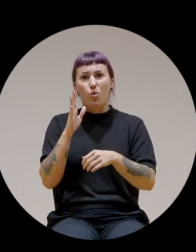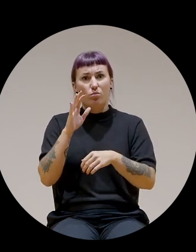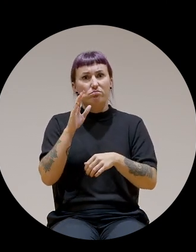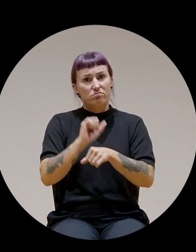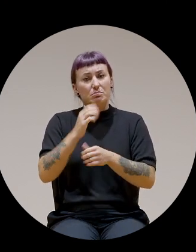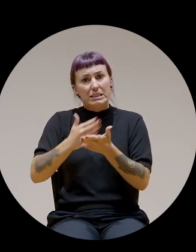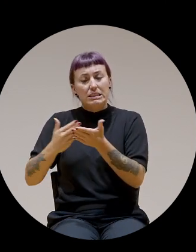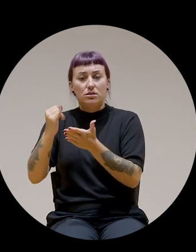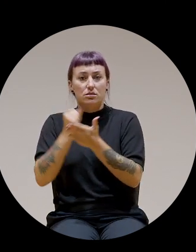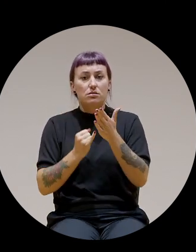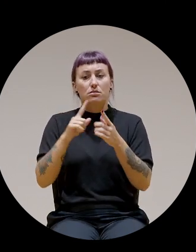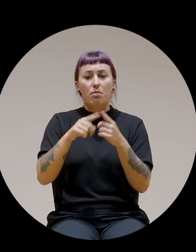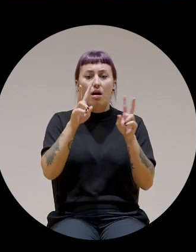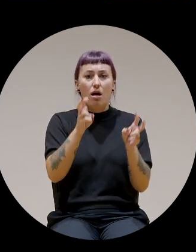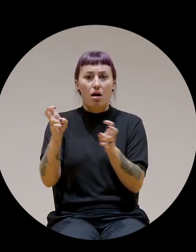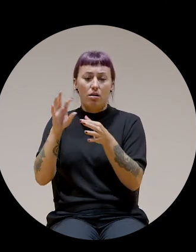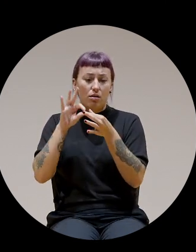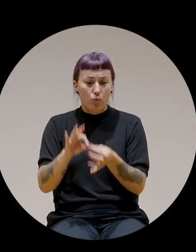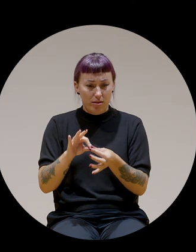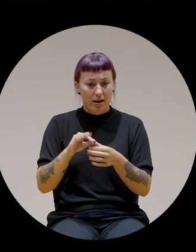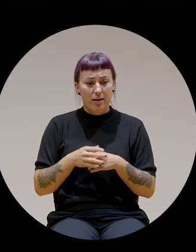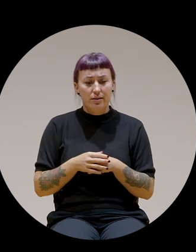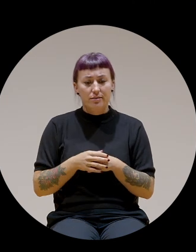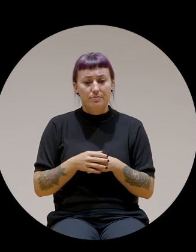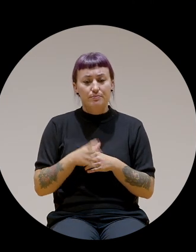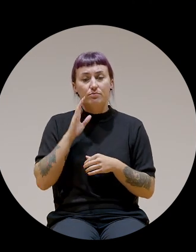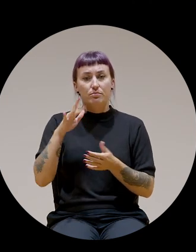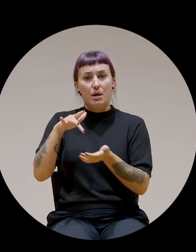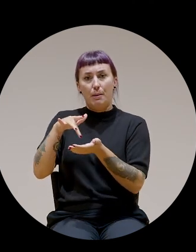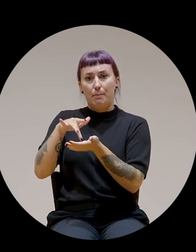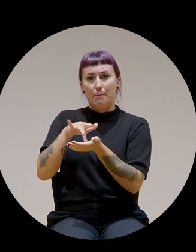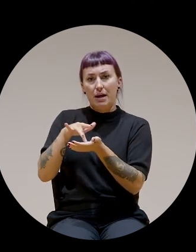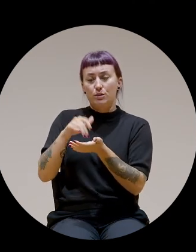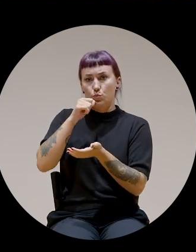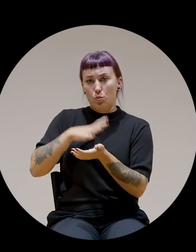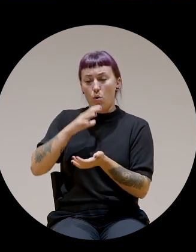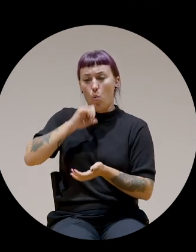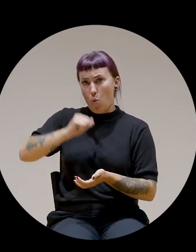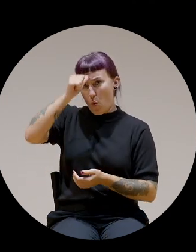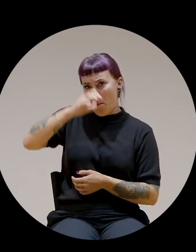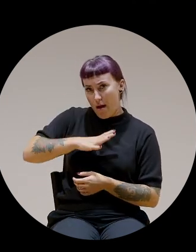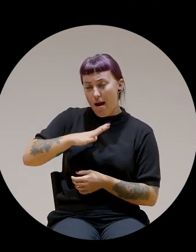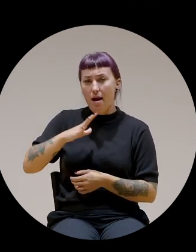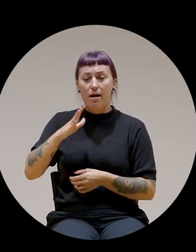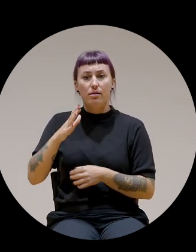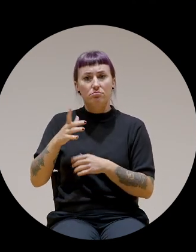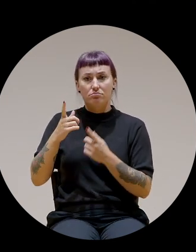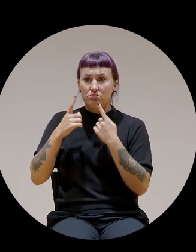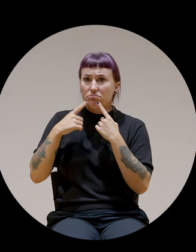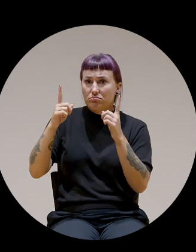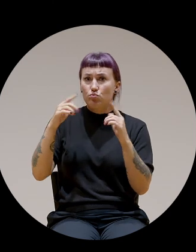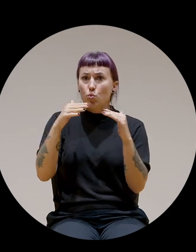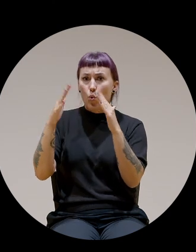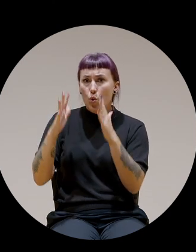art about subjects that were related to him by Medicine Whip, an old man who had been quite an